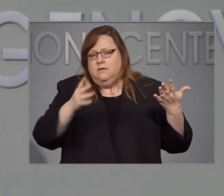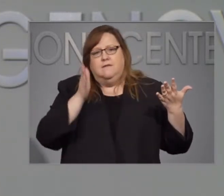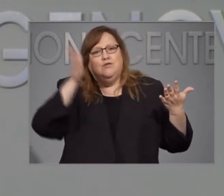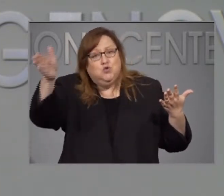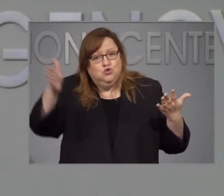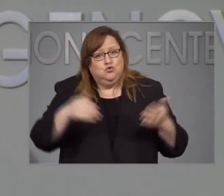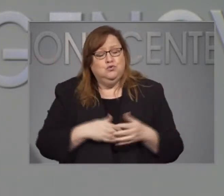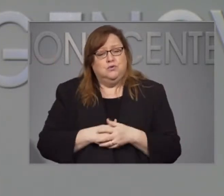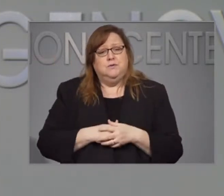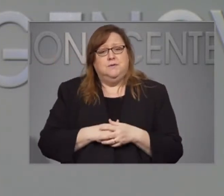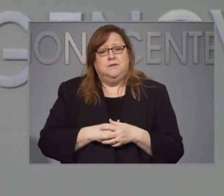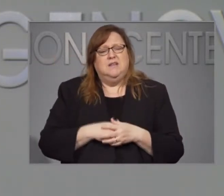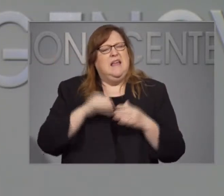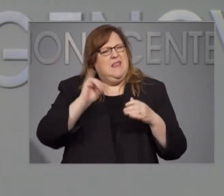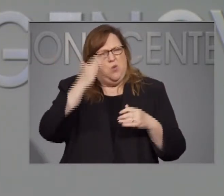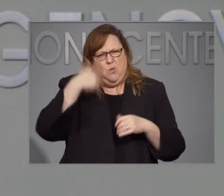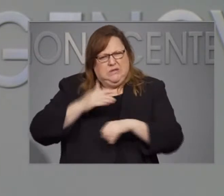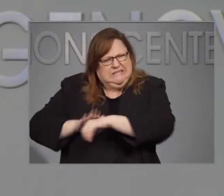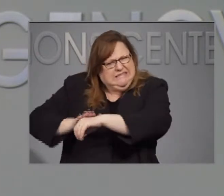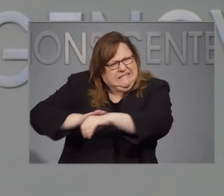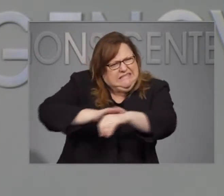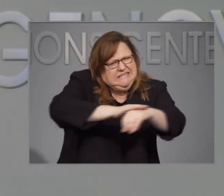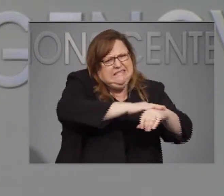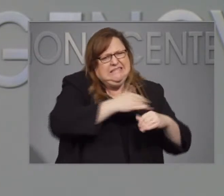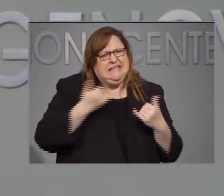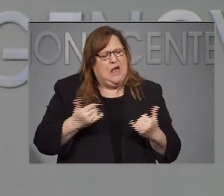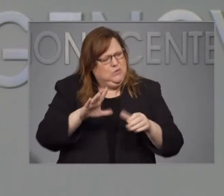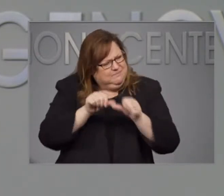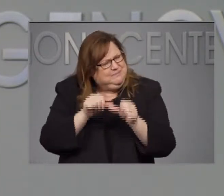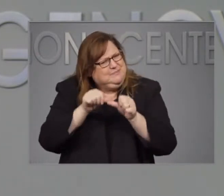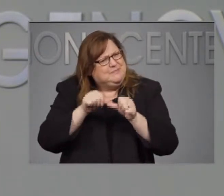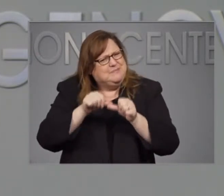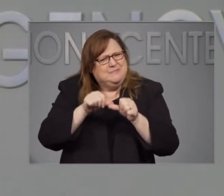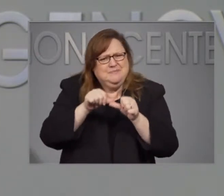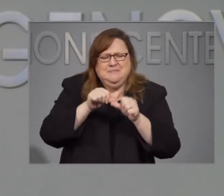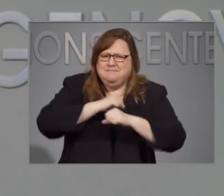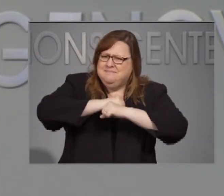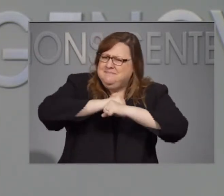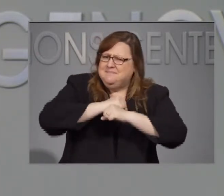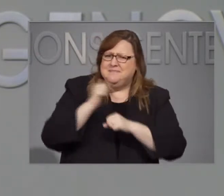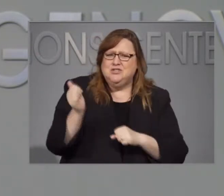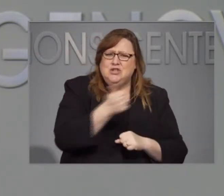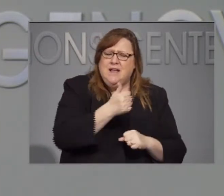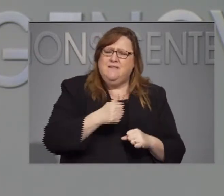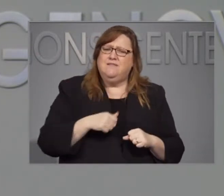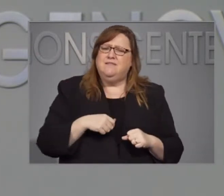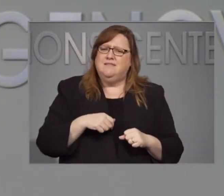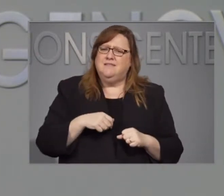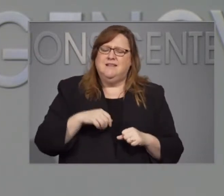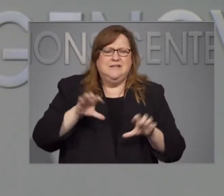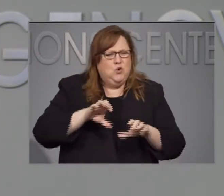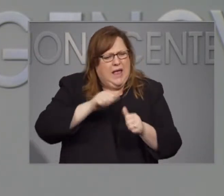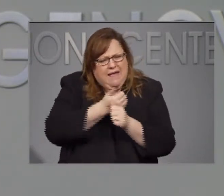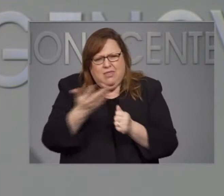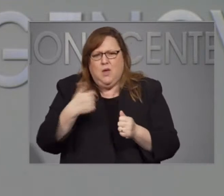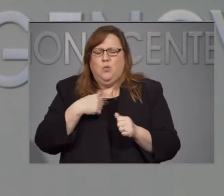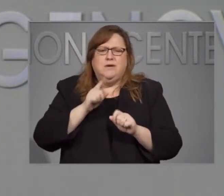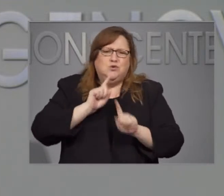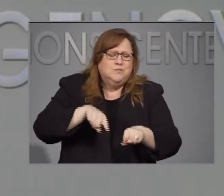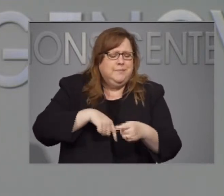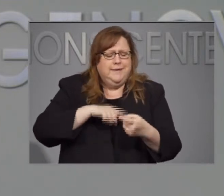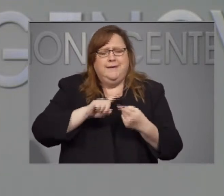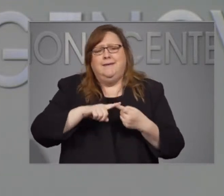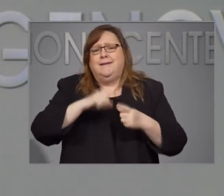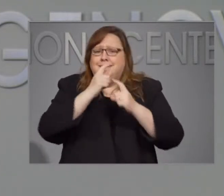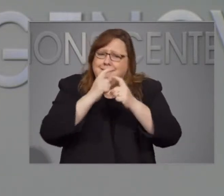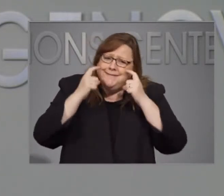are raising our concern level now, to make sure that we take all the actions we need so that individuals who are out there, again, face coverings,